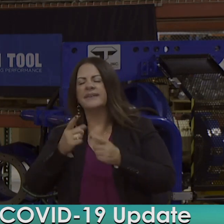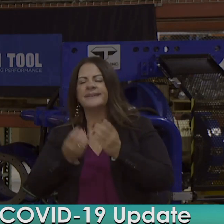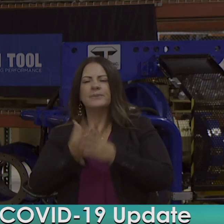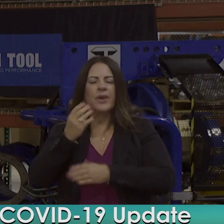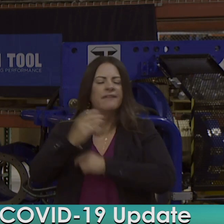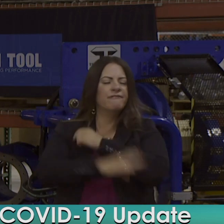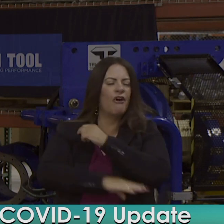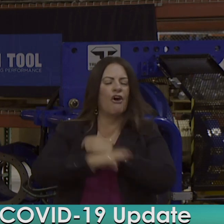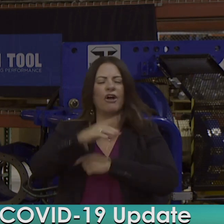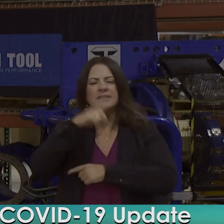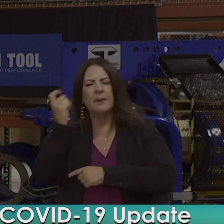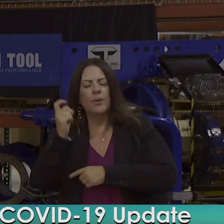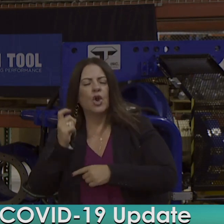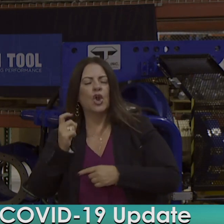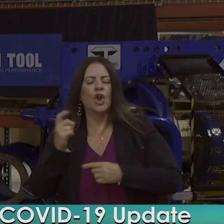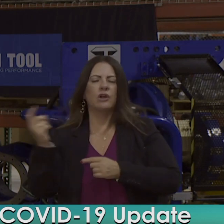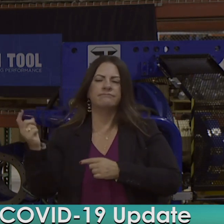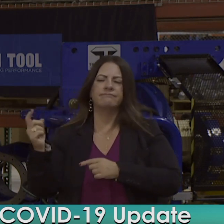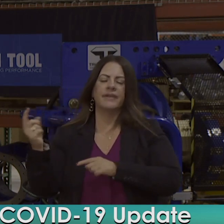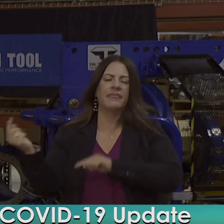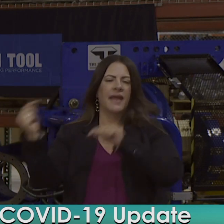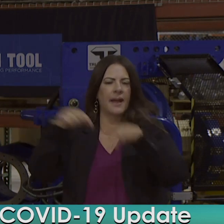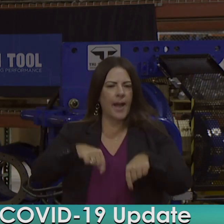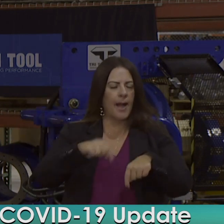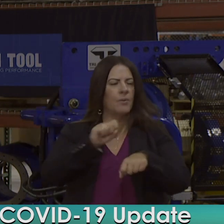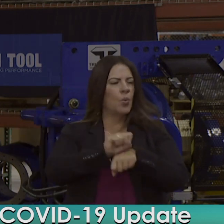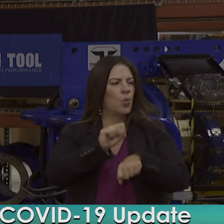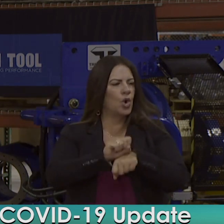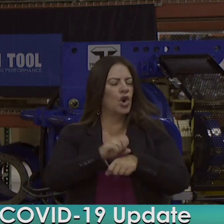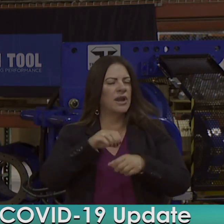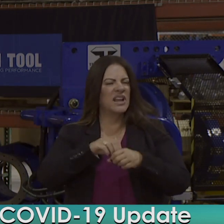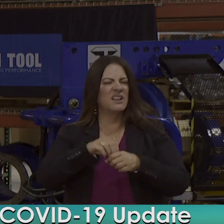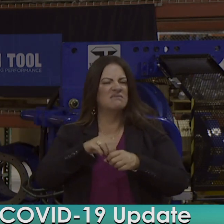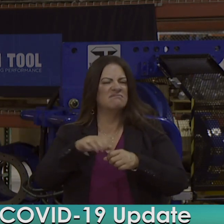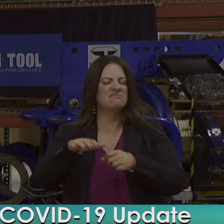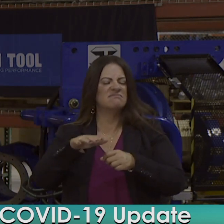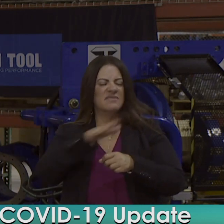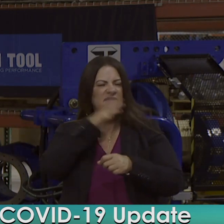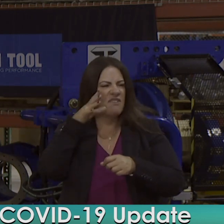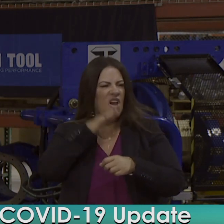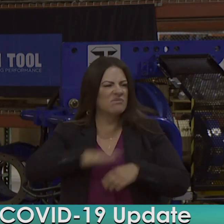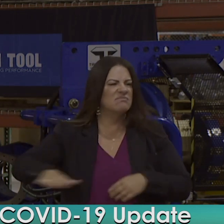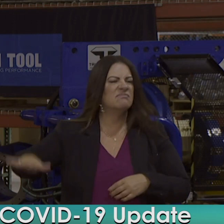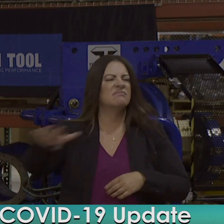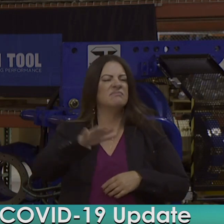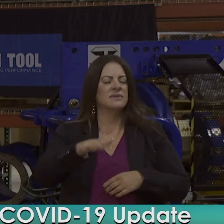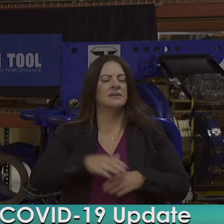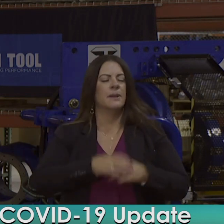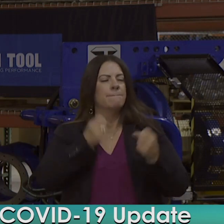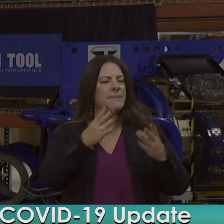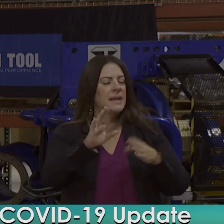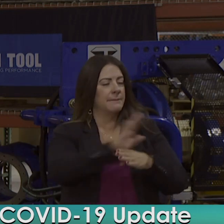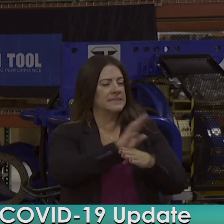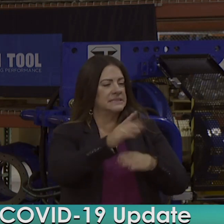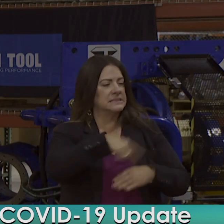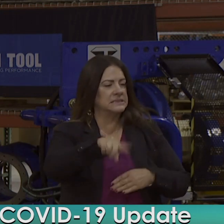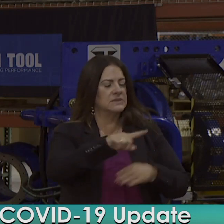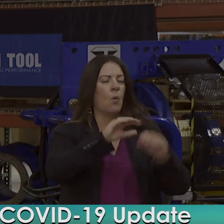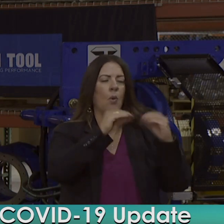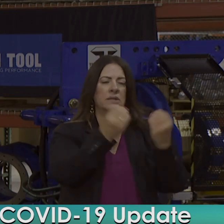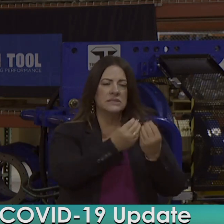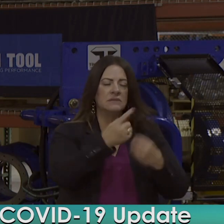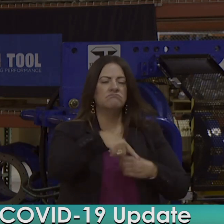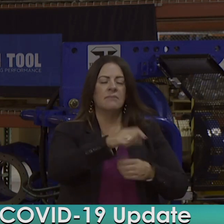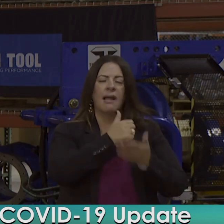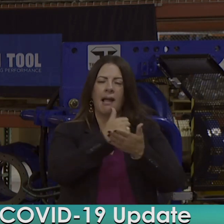into the Central Valley, working with local elected officials and community-based organizations to help with that specific kind of outreach